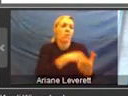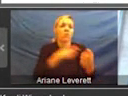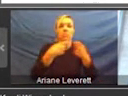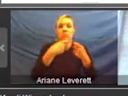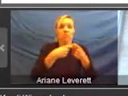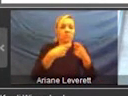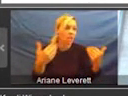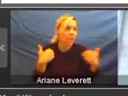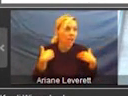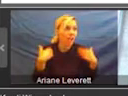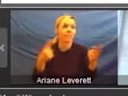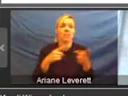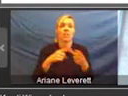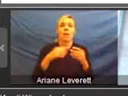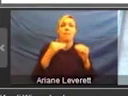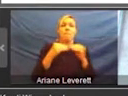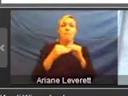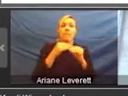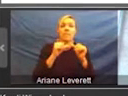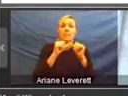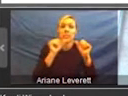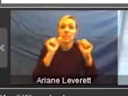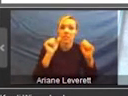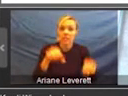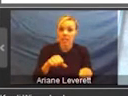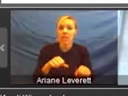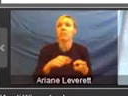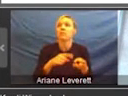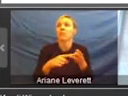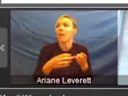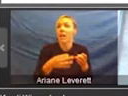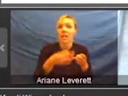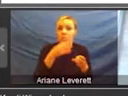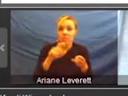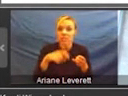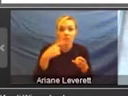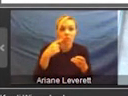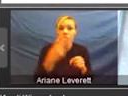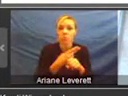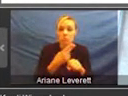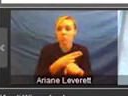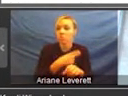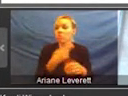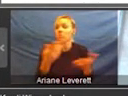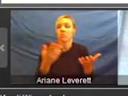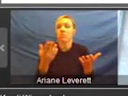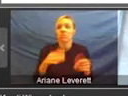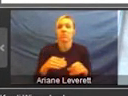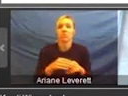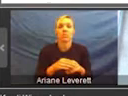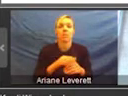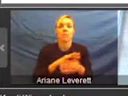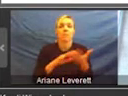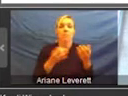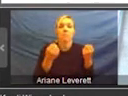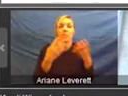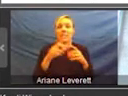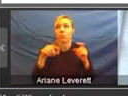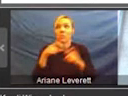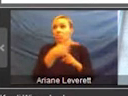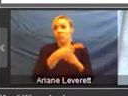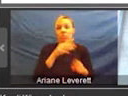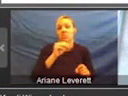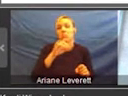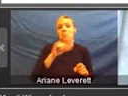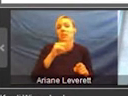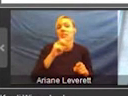the expertise, the capacity needed in order to actually use them, and so on. So there are all these questions flowing in, which Melanie has mentioned. And